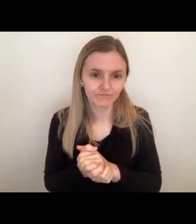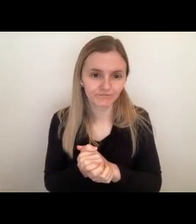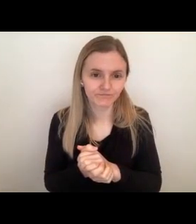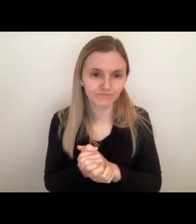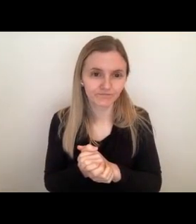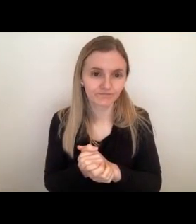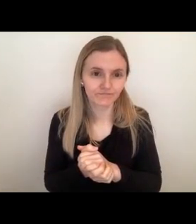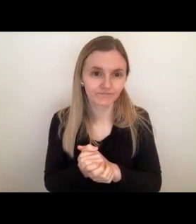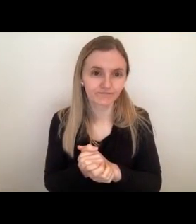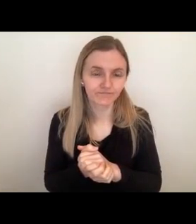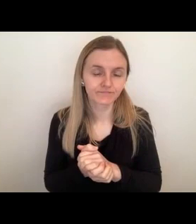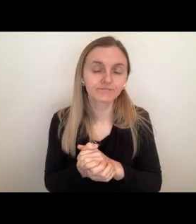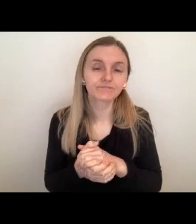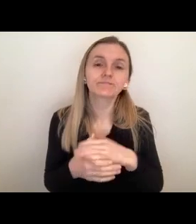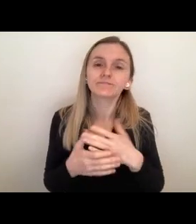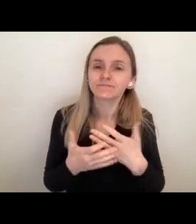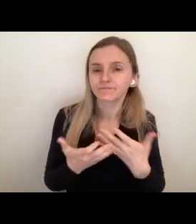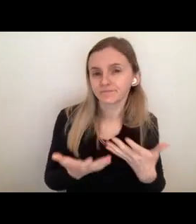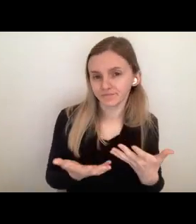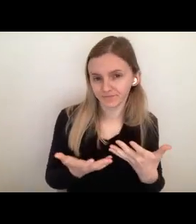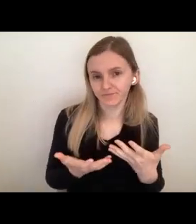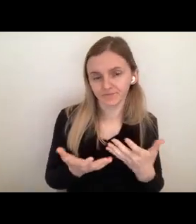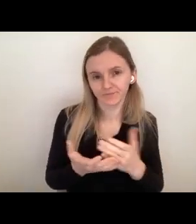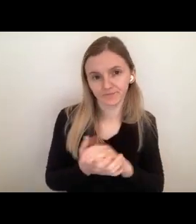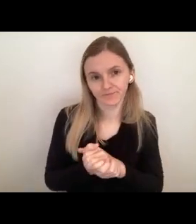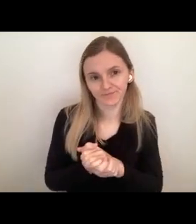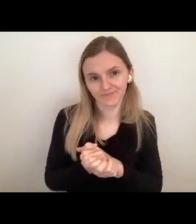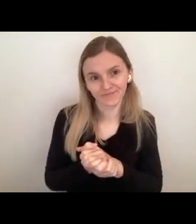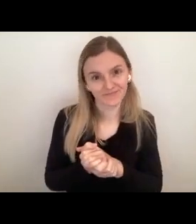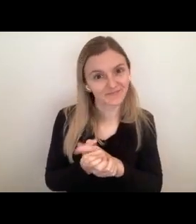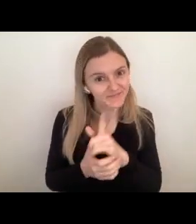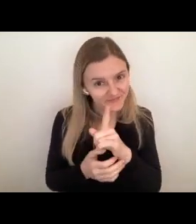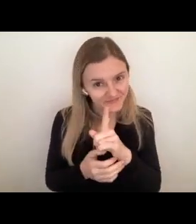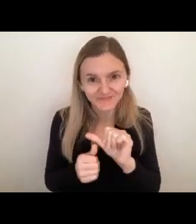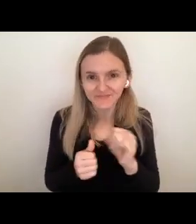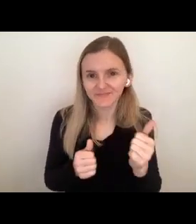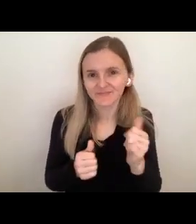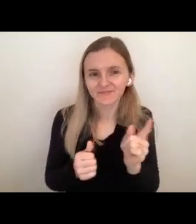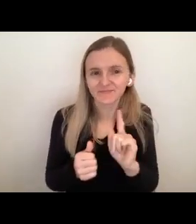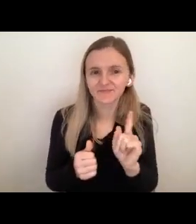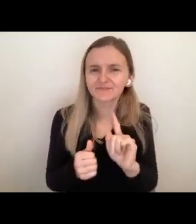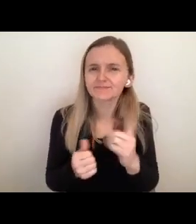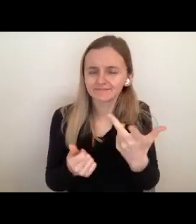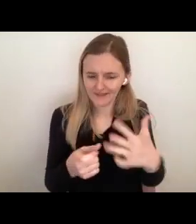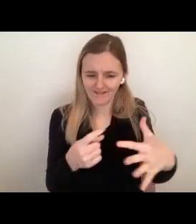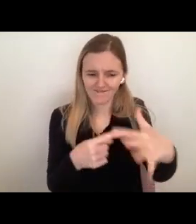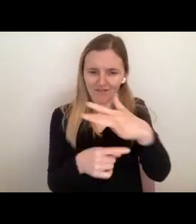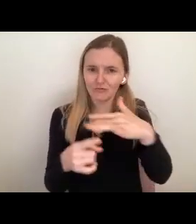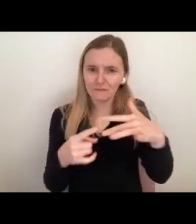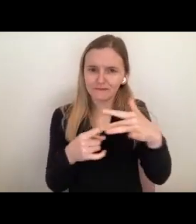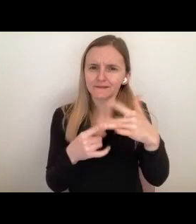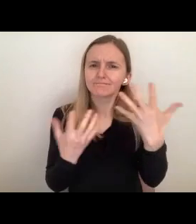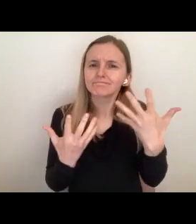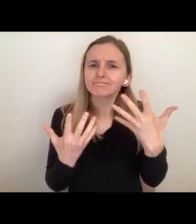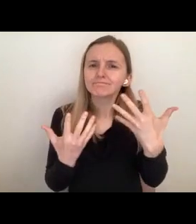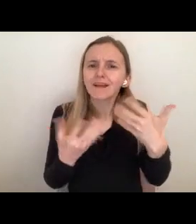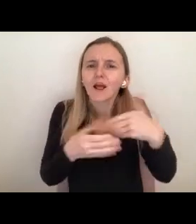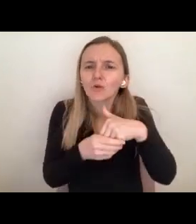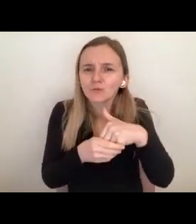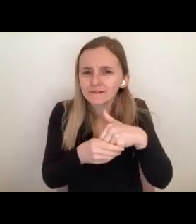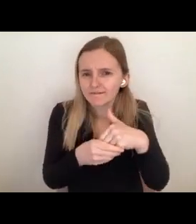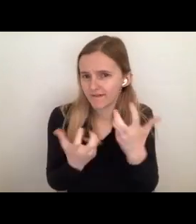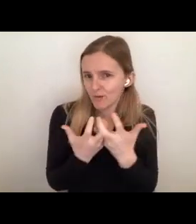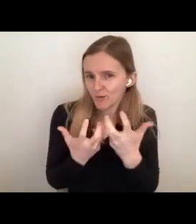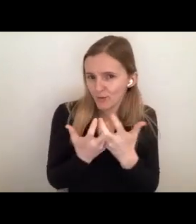So I'm thinking about, so we're coming on to creating an inclusive environment. So we will